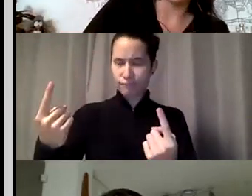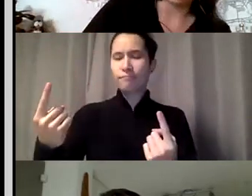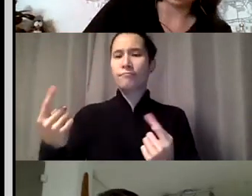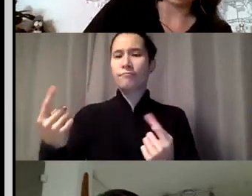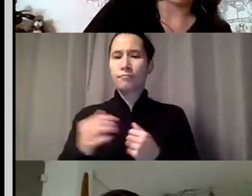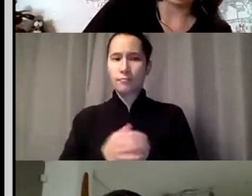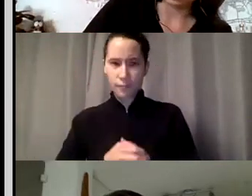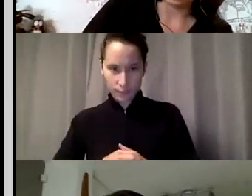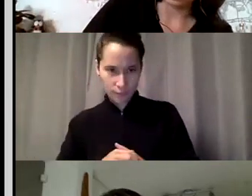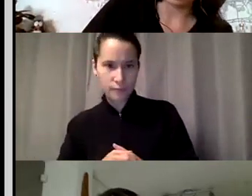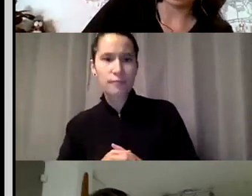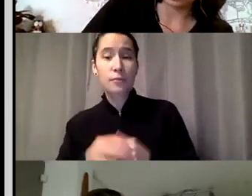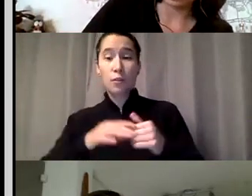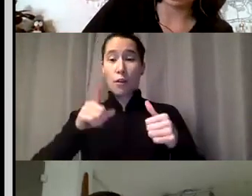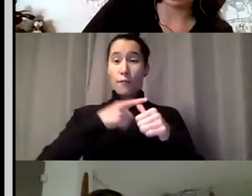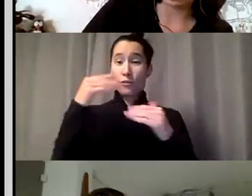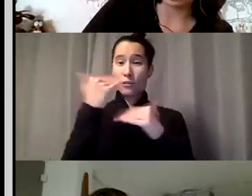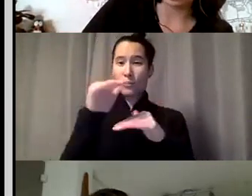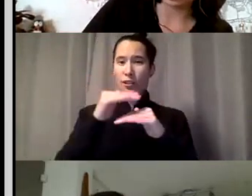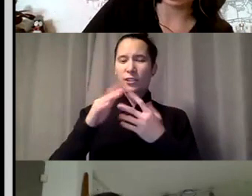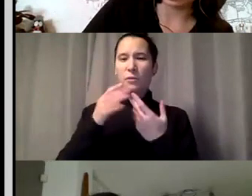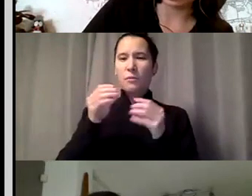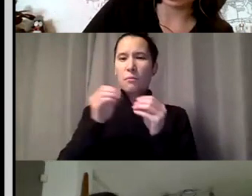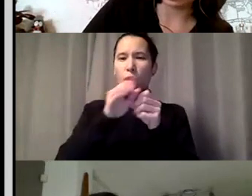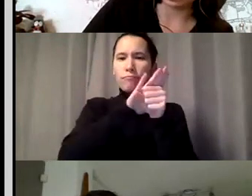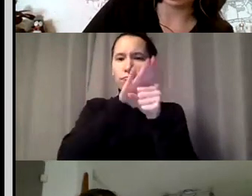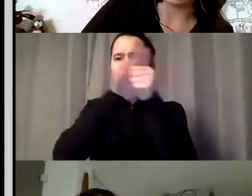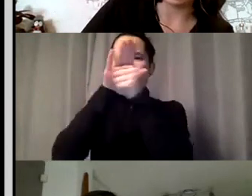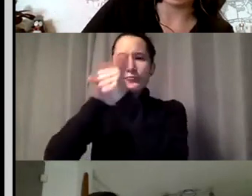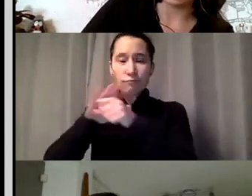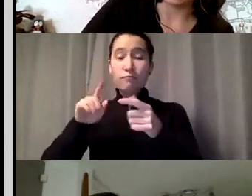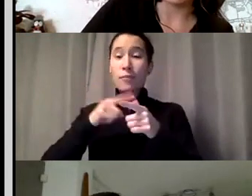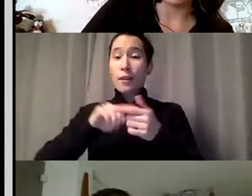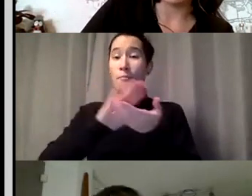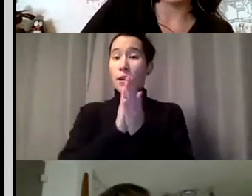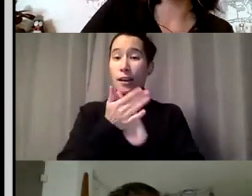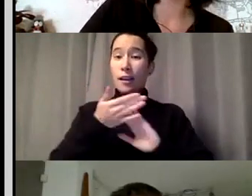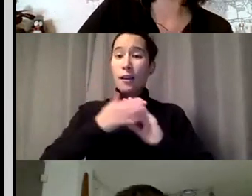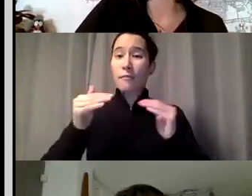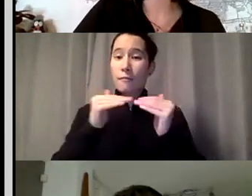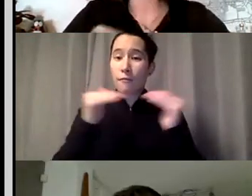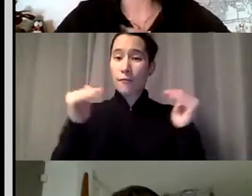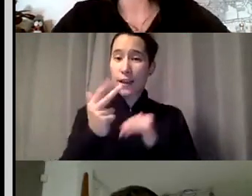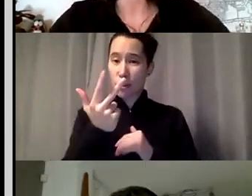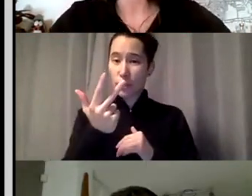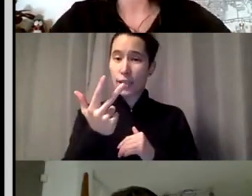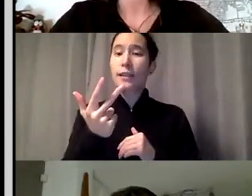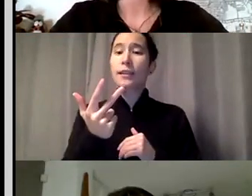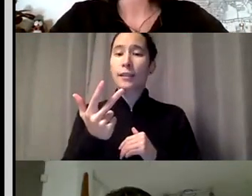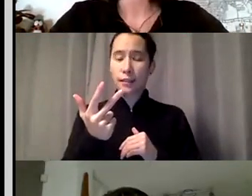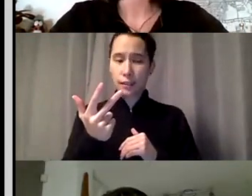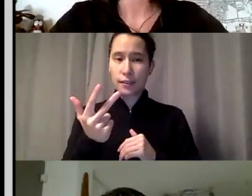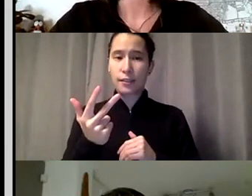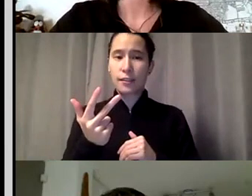in regionally as we were in phase 3 and starting to be comfortably in phase 3. We had the